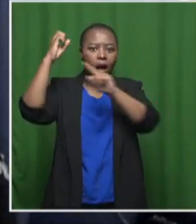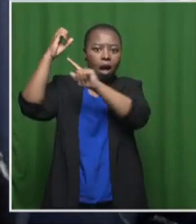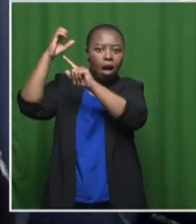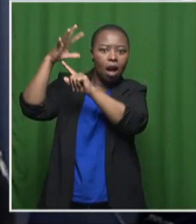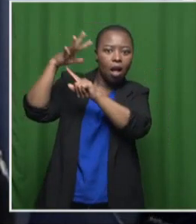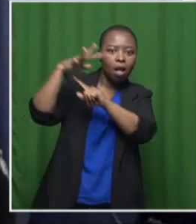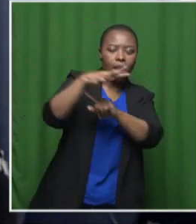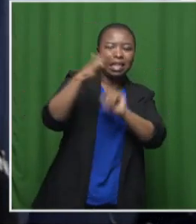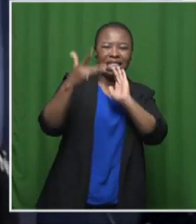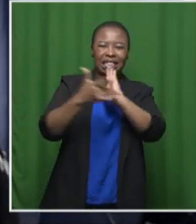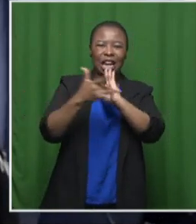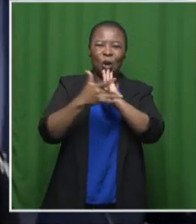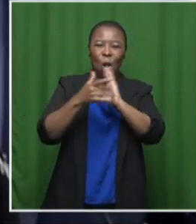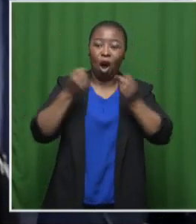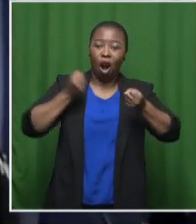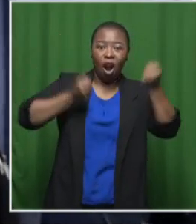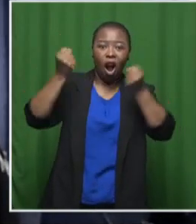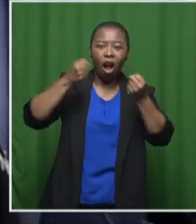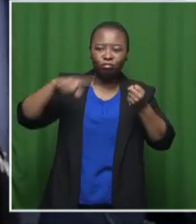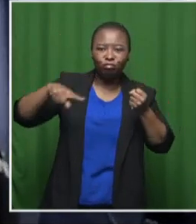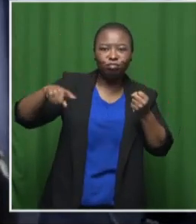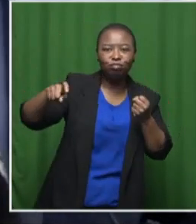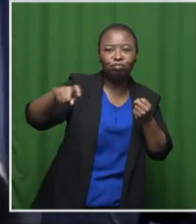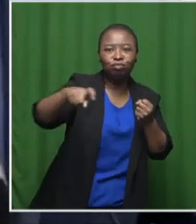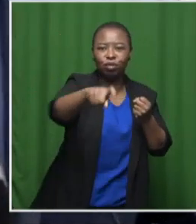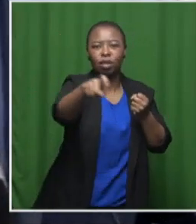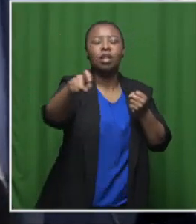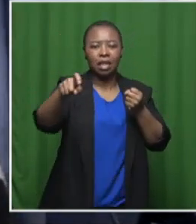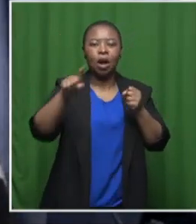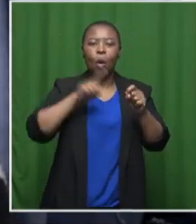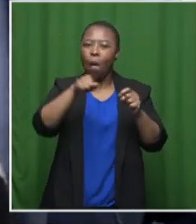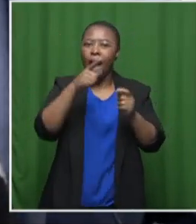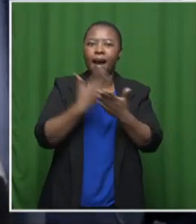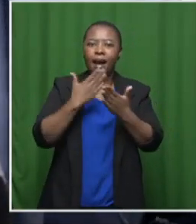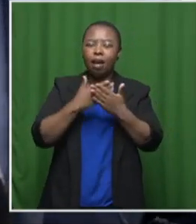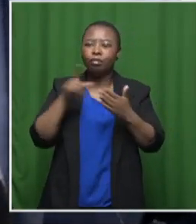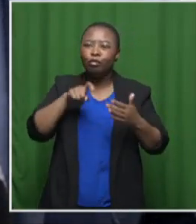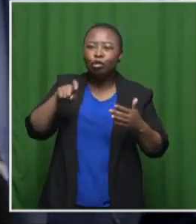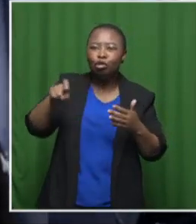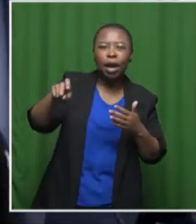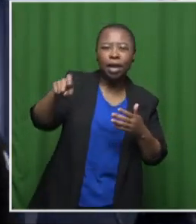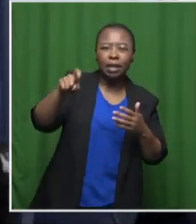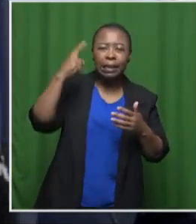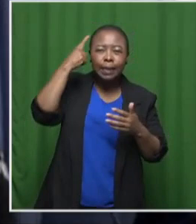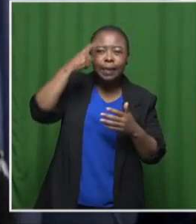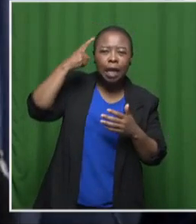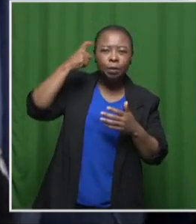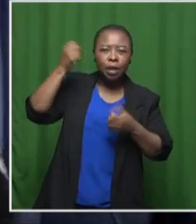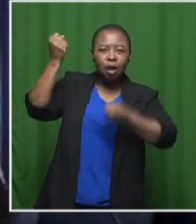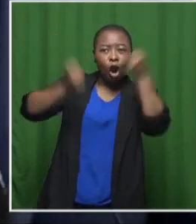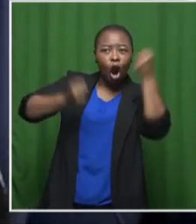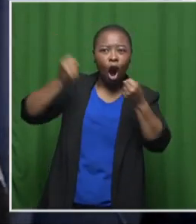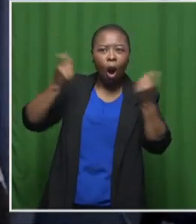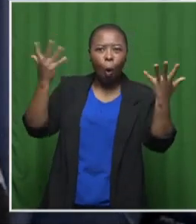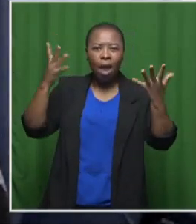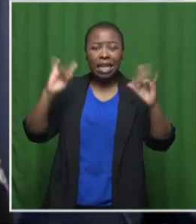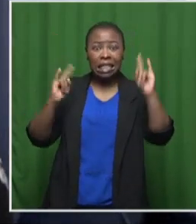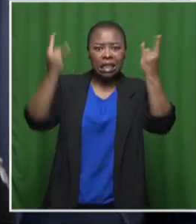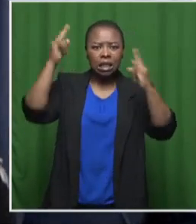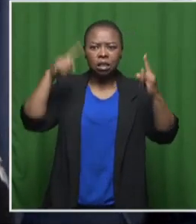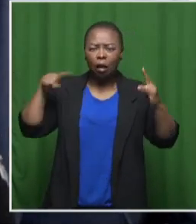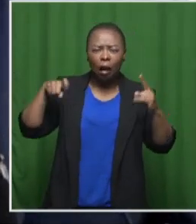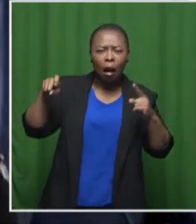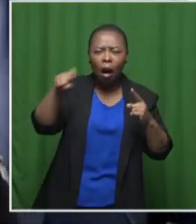with all of the vehicle tracking ability, so that you can track suspects' vehicles around the city and track them